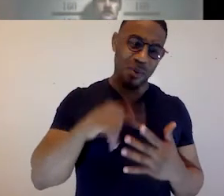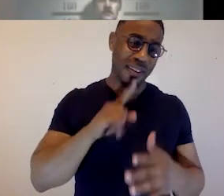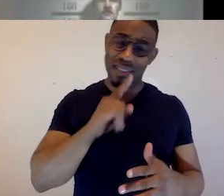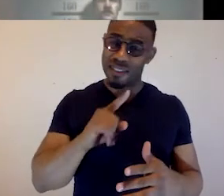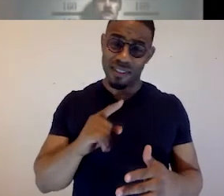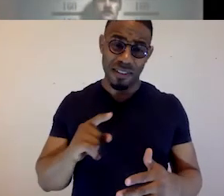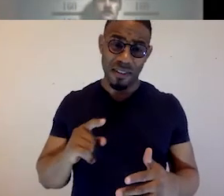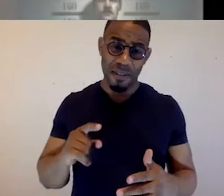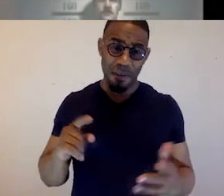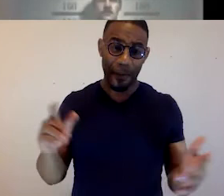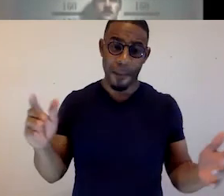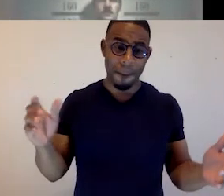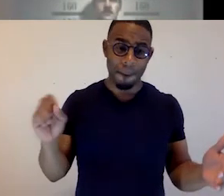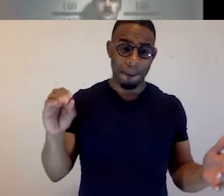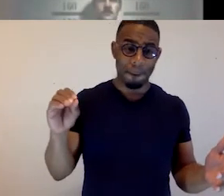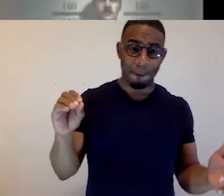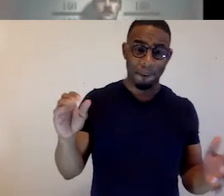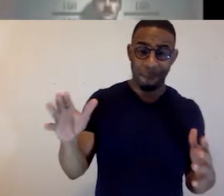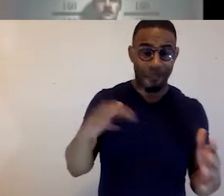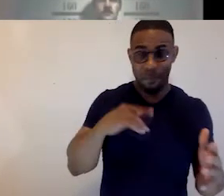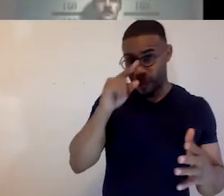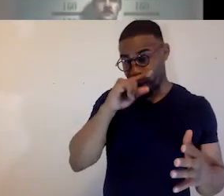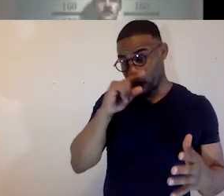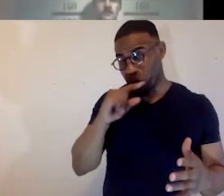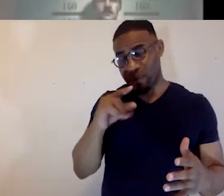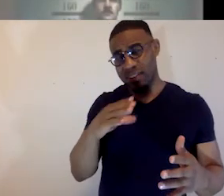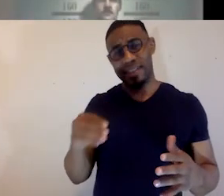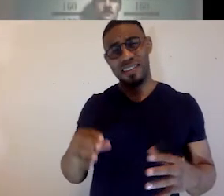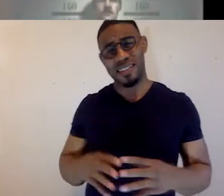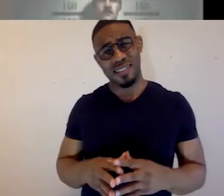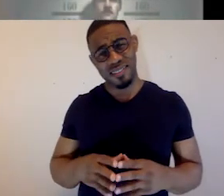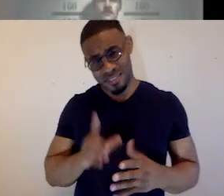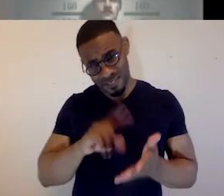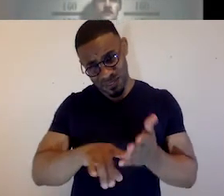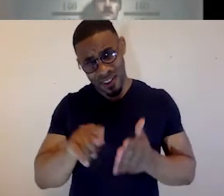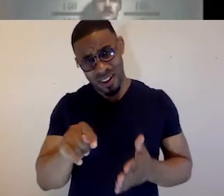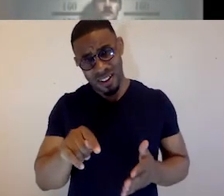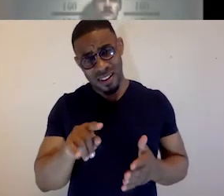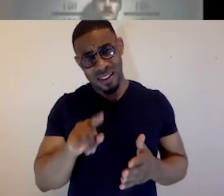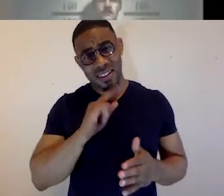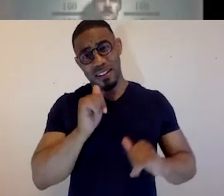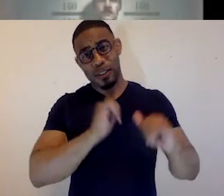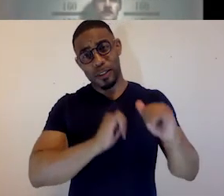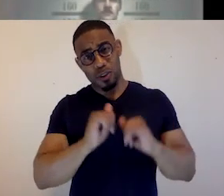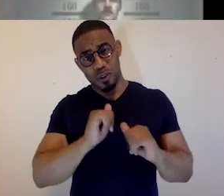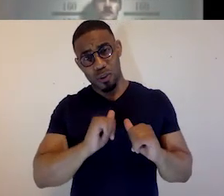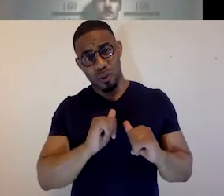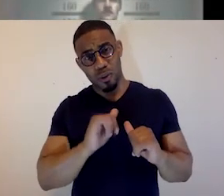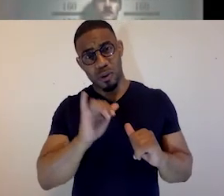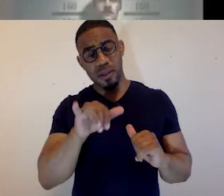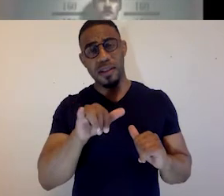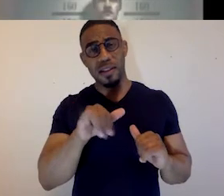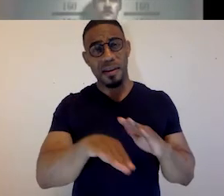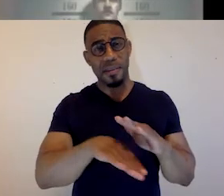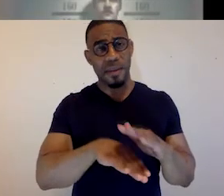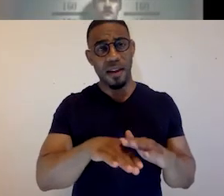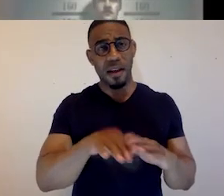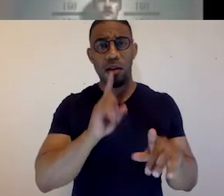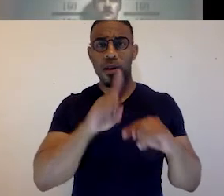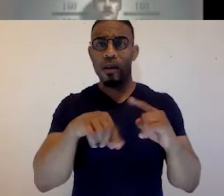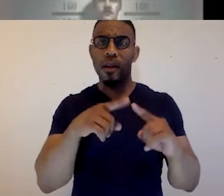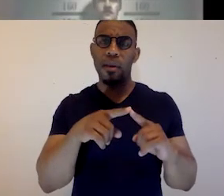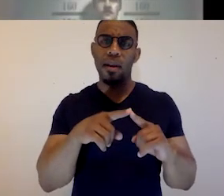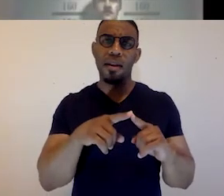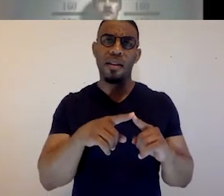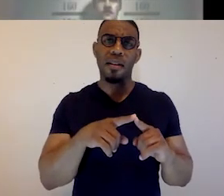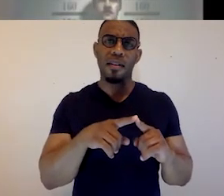is. So I Googled it and found out that it's a show that basically talks